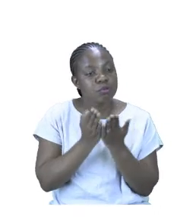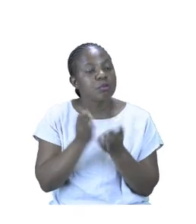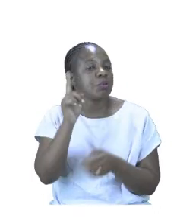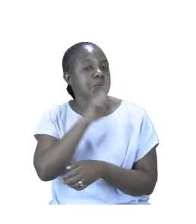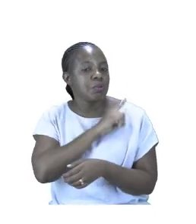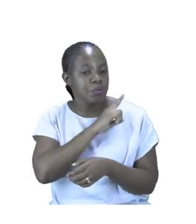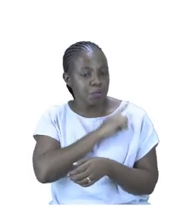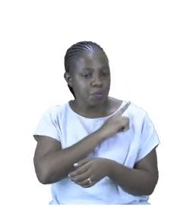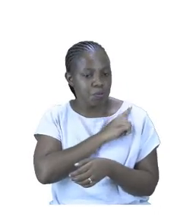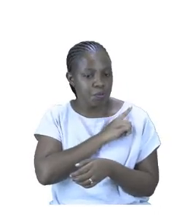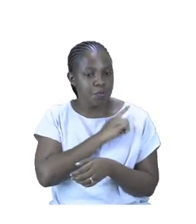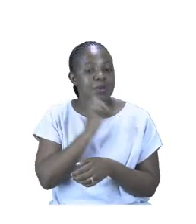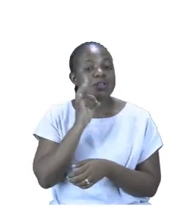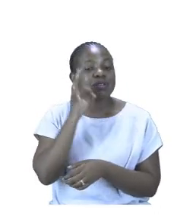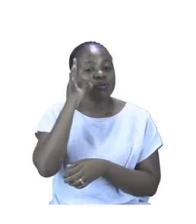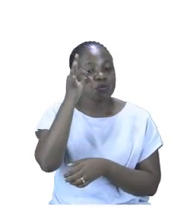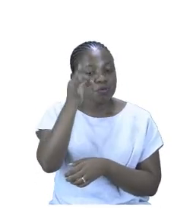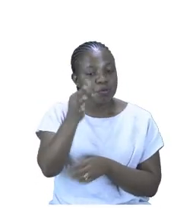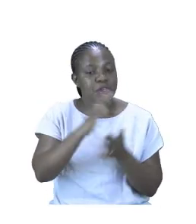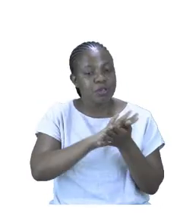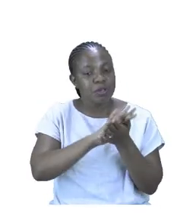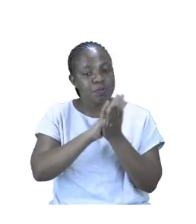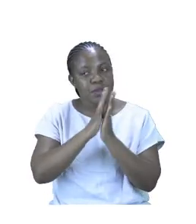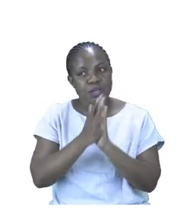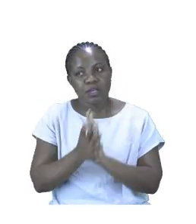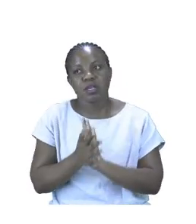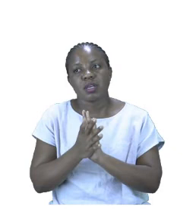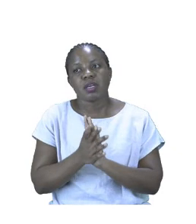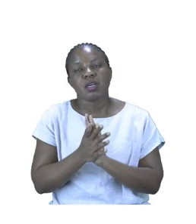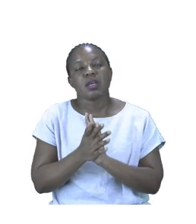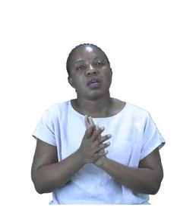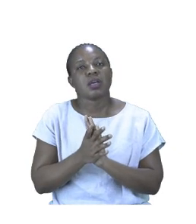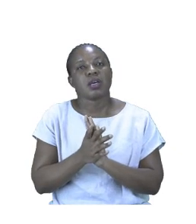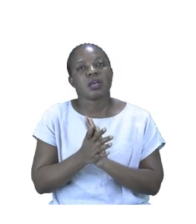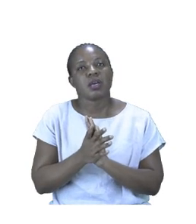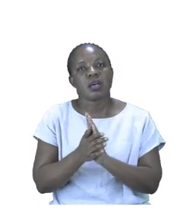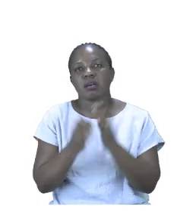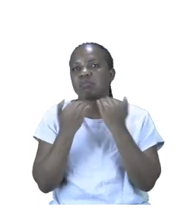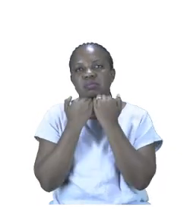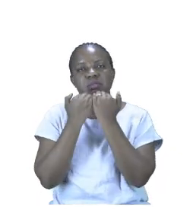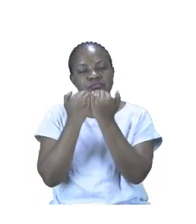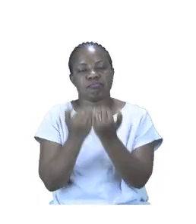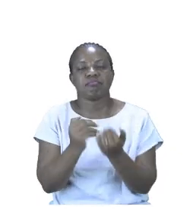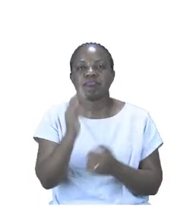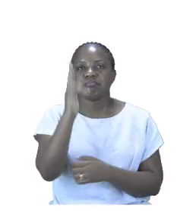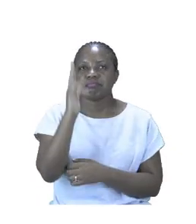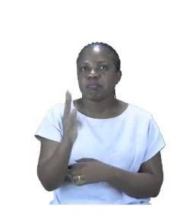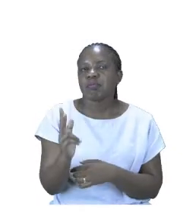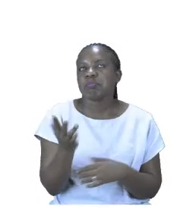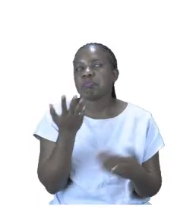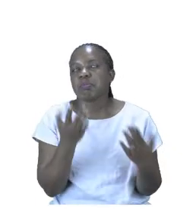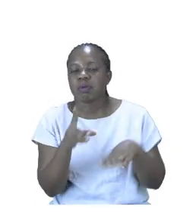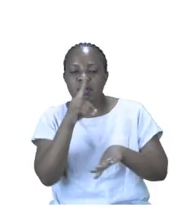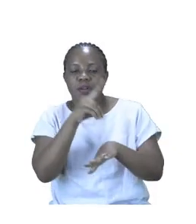people in our communities. You can be any of the people that you see there. A doctor,